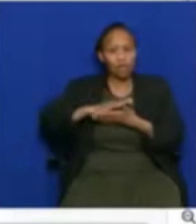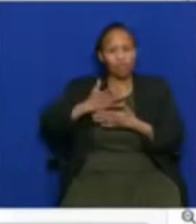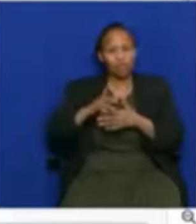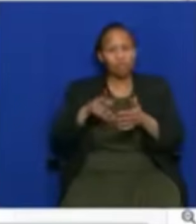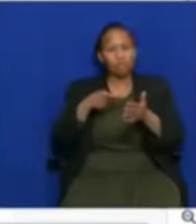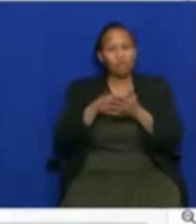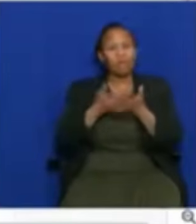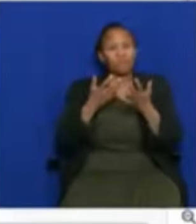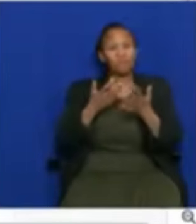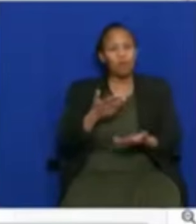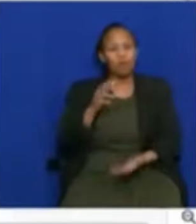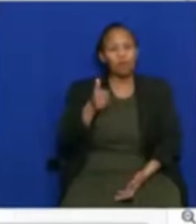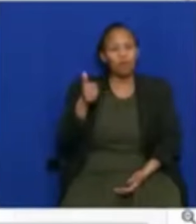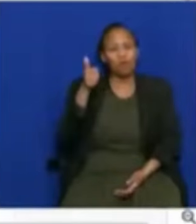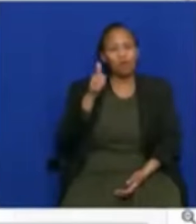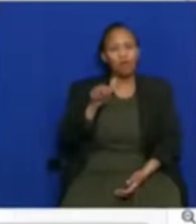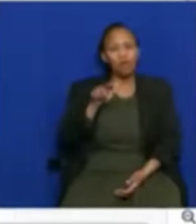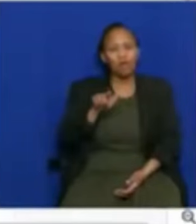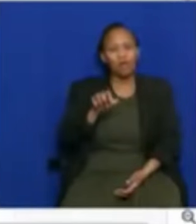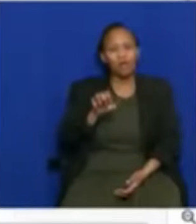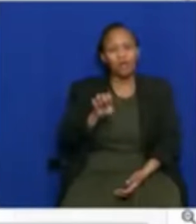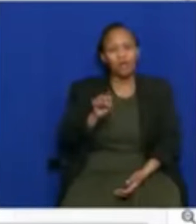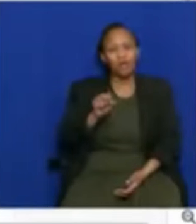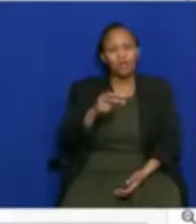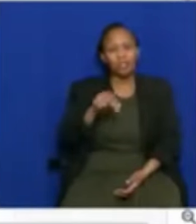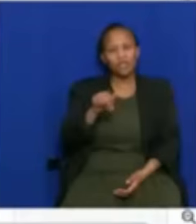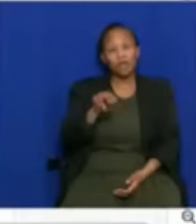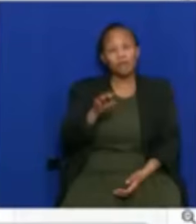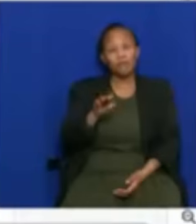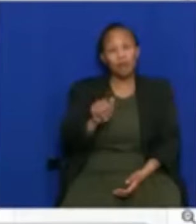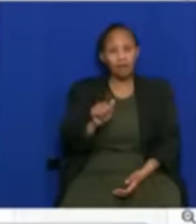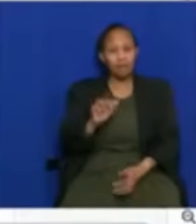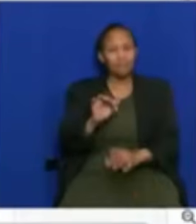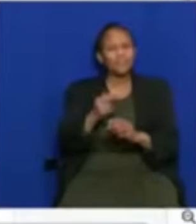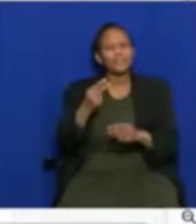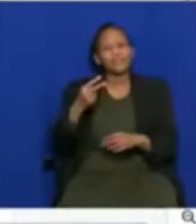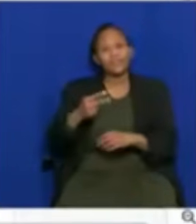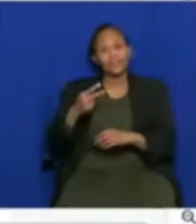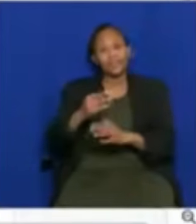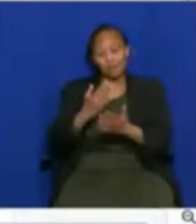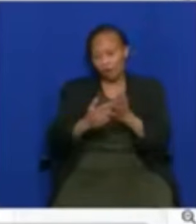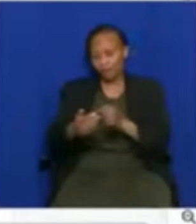it. So I'm going to restrain myself just to